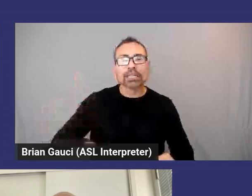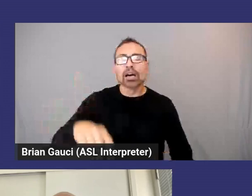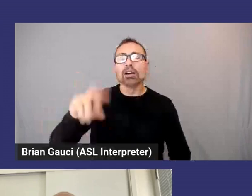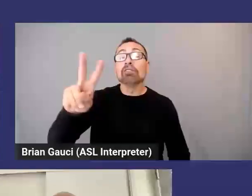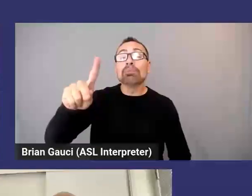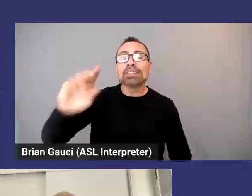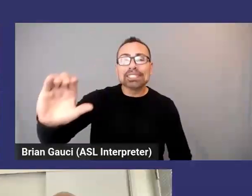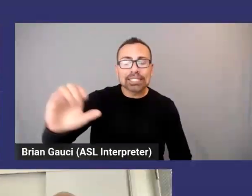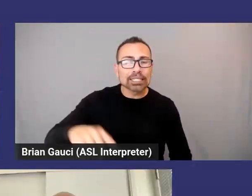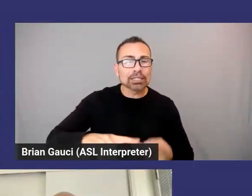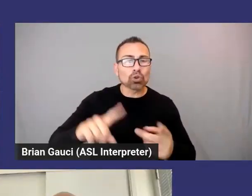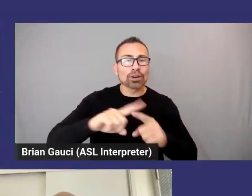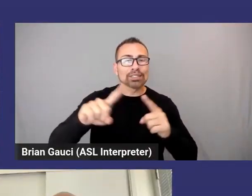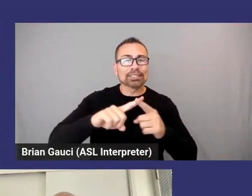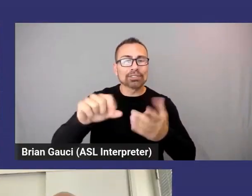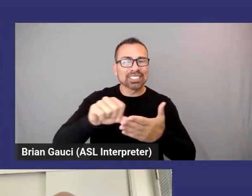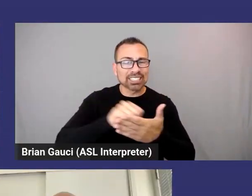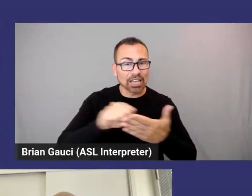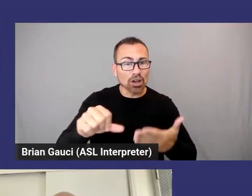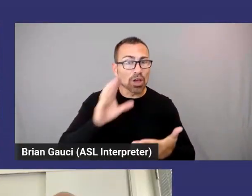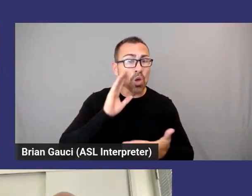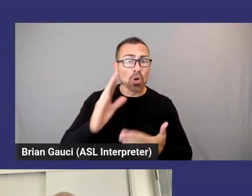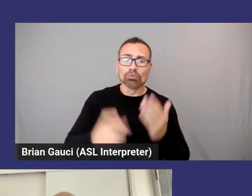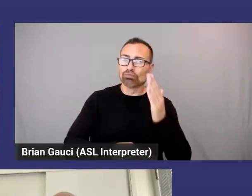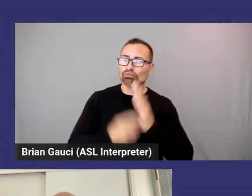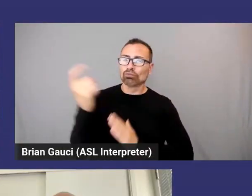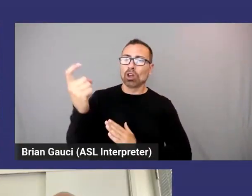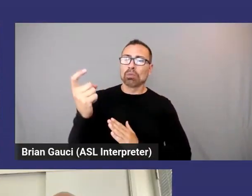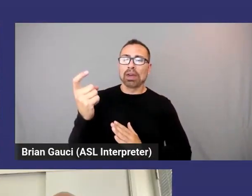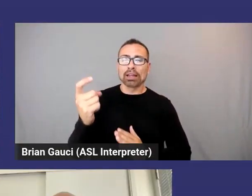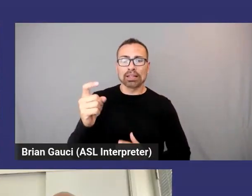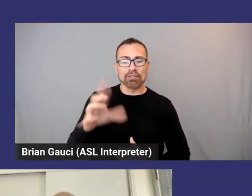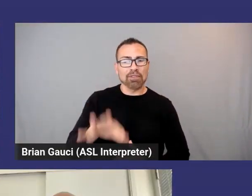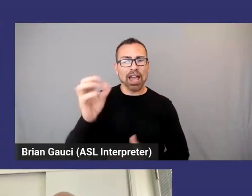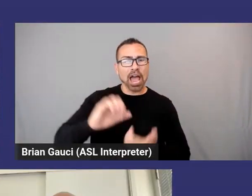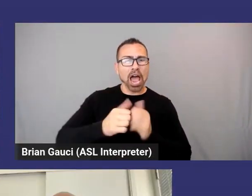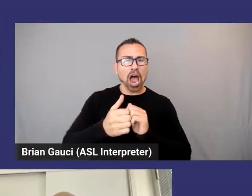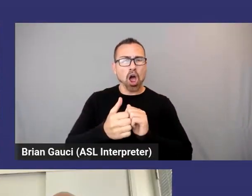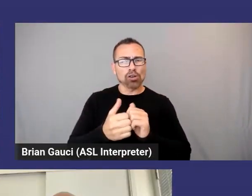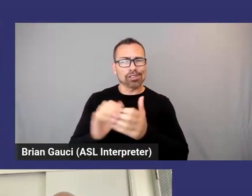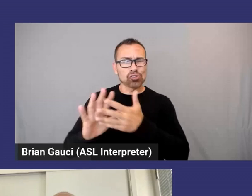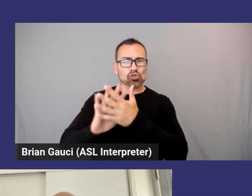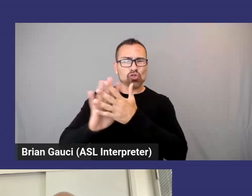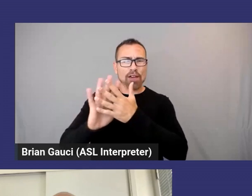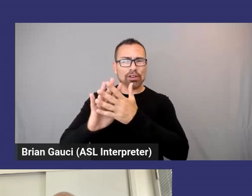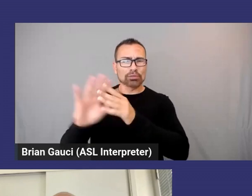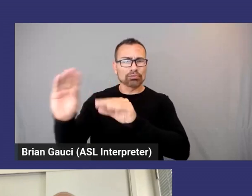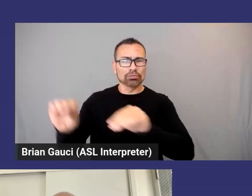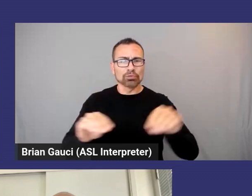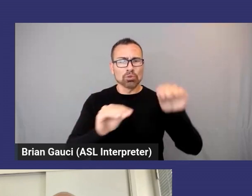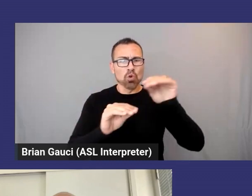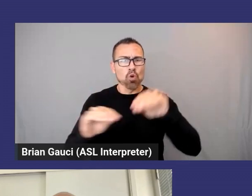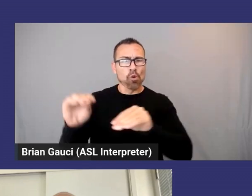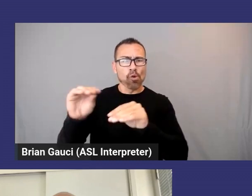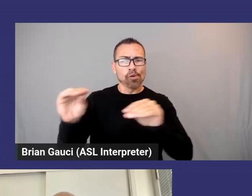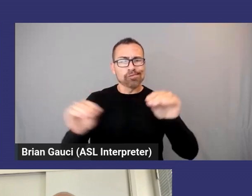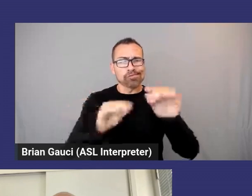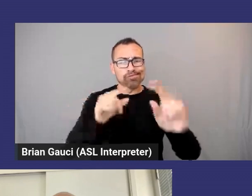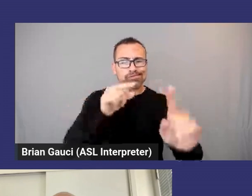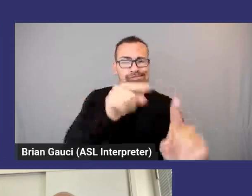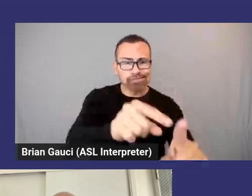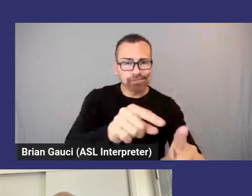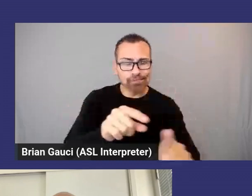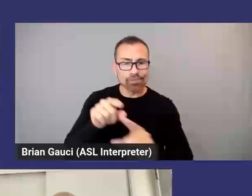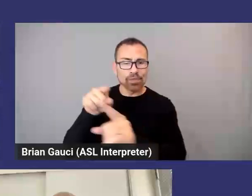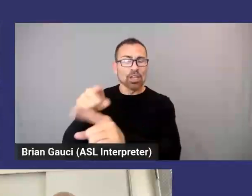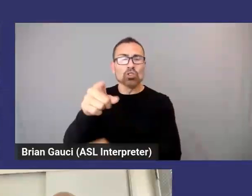automatically figure out how to route that traffic, get that traffic to its destination without you having to configure routing table rules and network connectivity and all